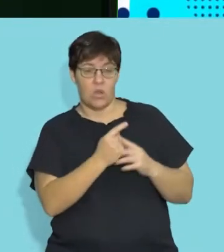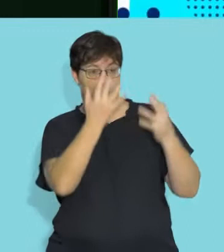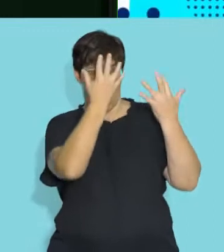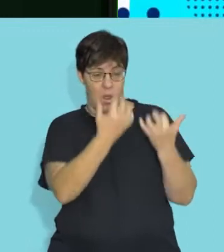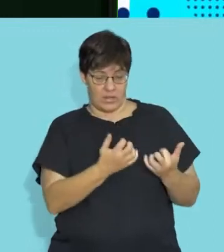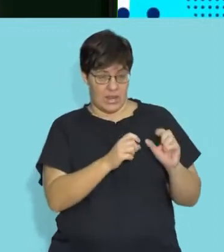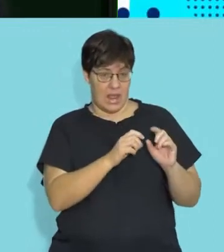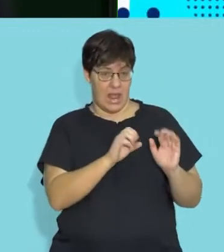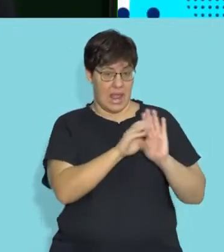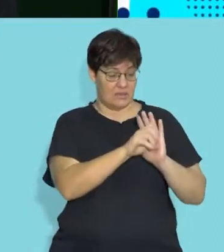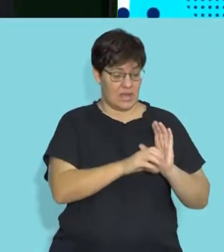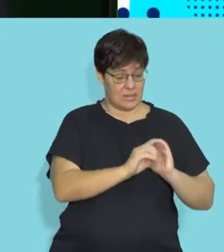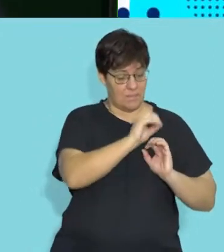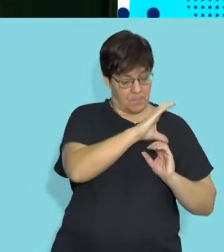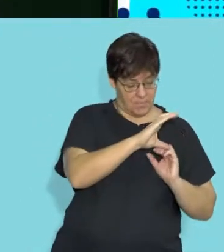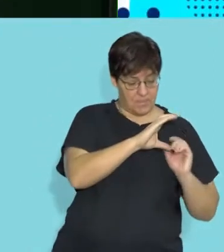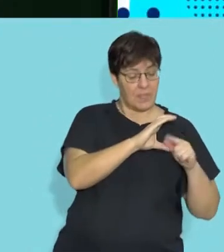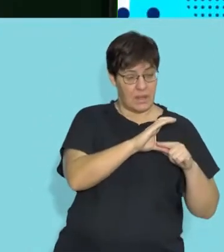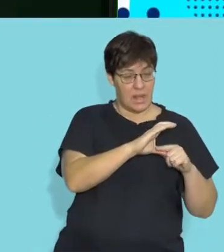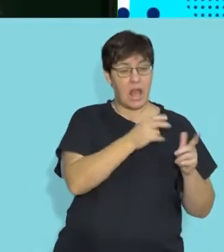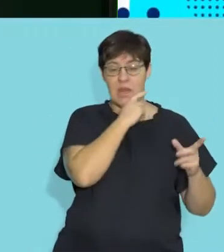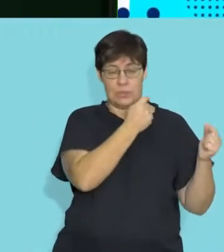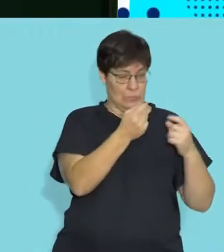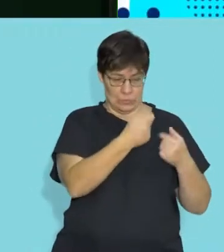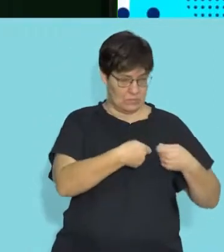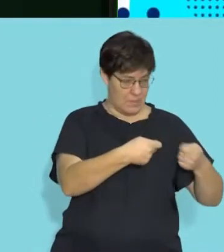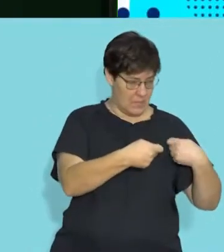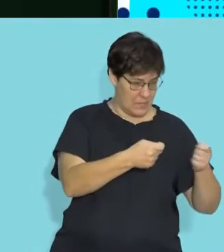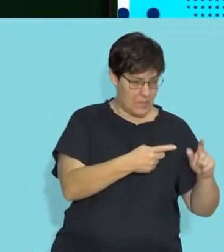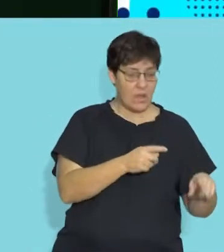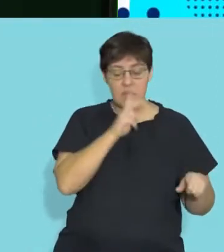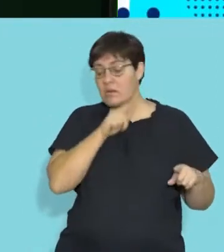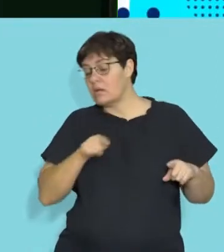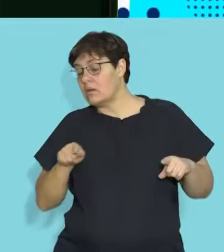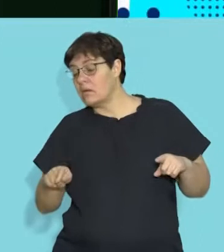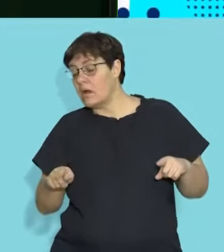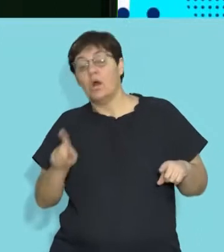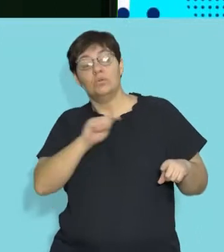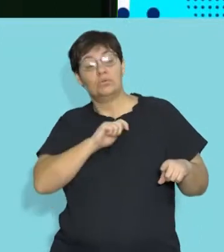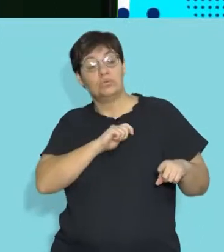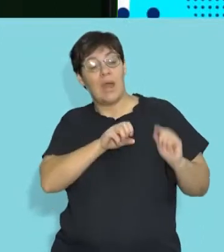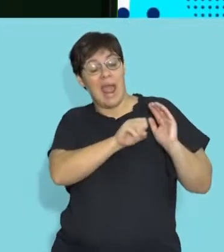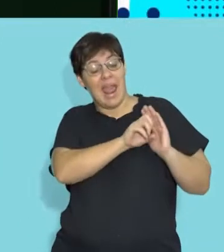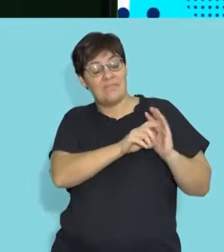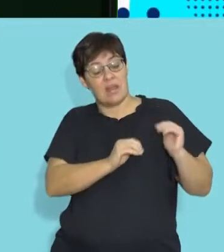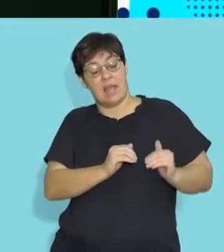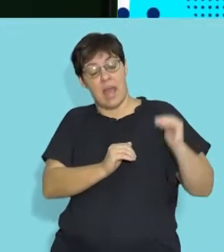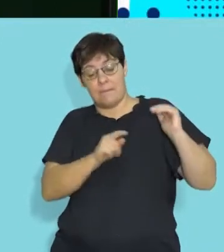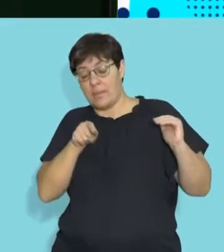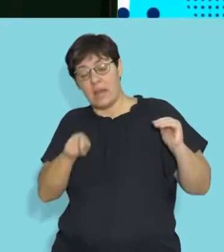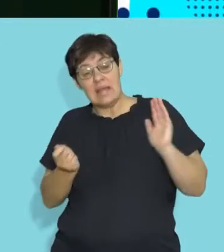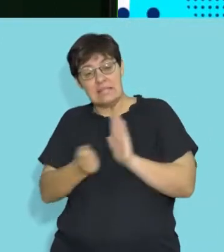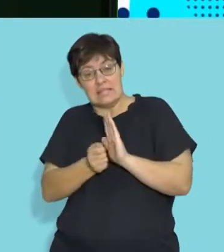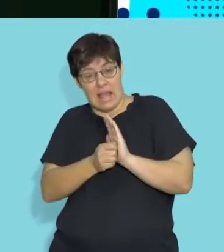advertising, and when you increase your budget for advertising, you must also assess that if I've increased the